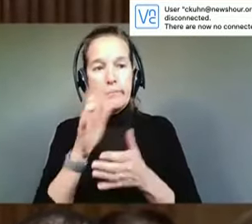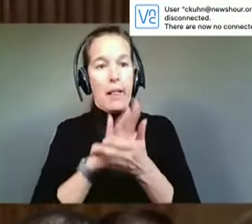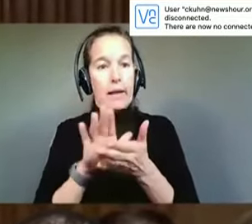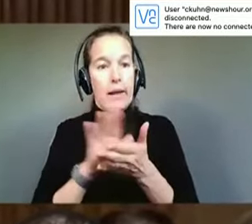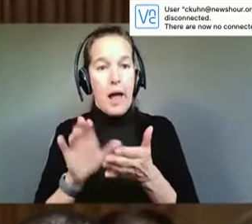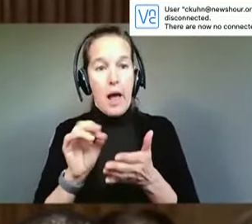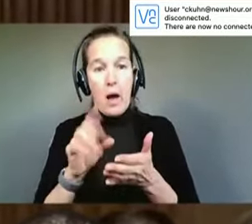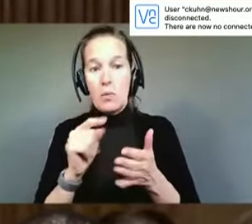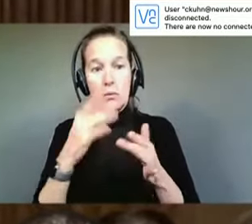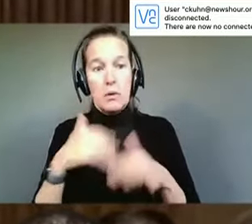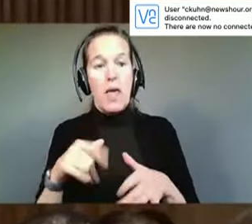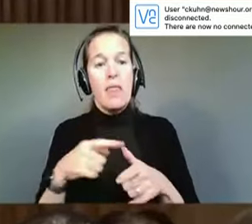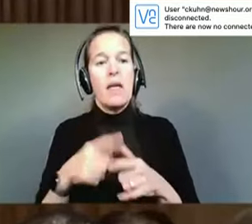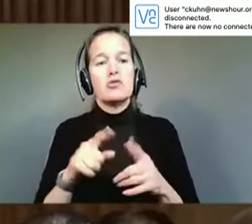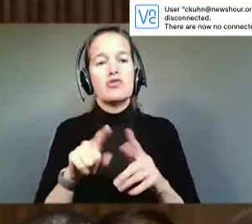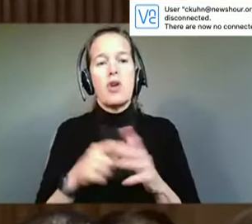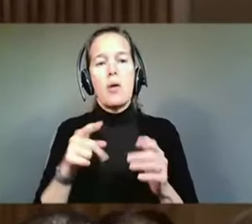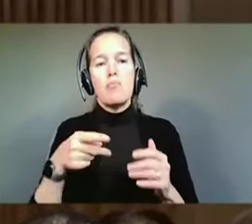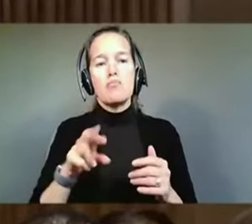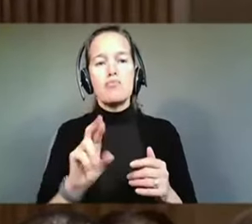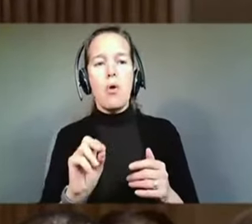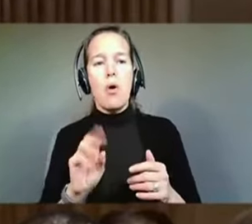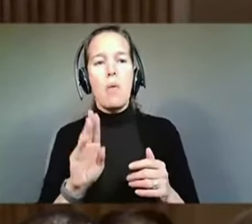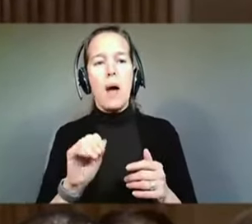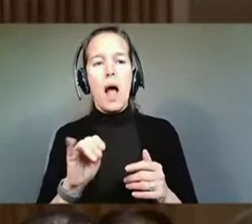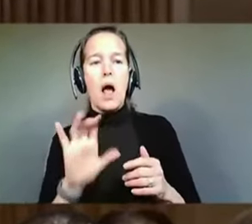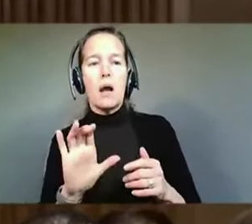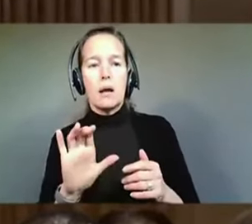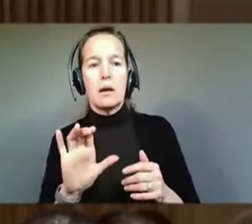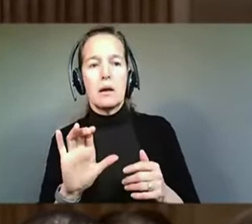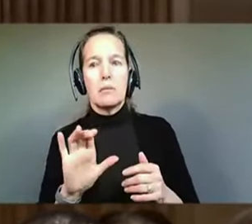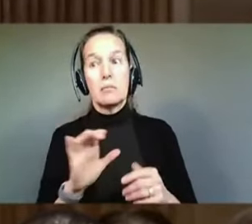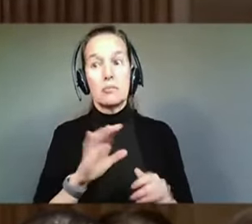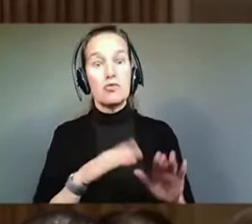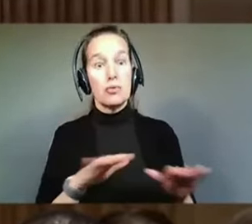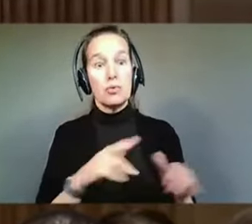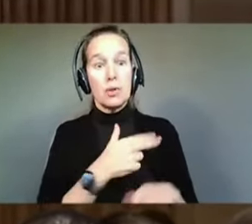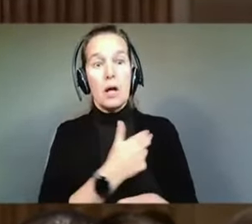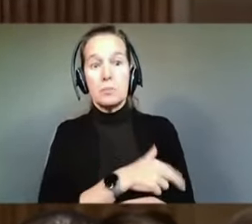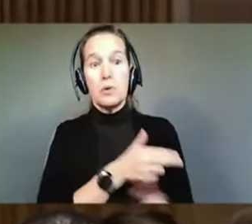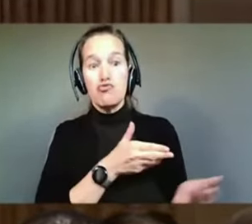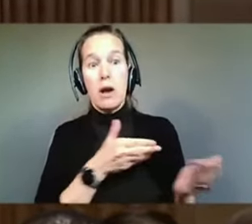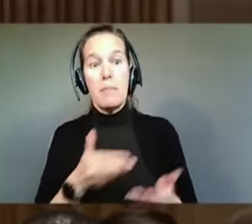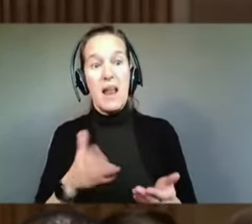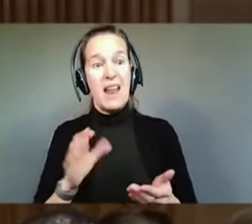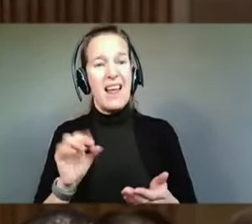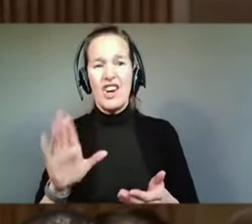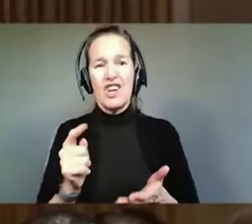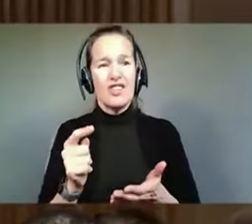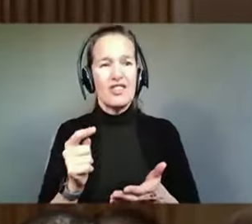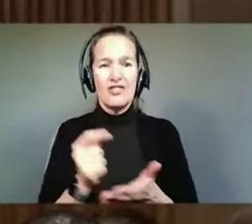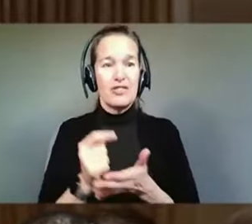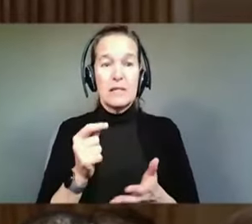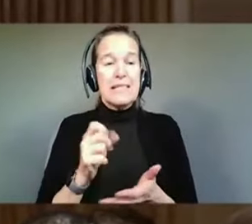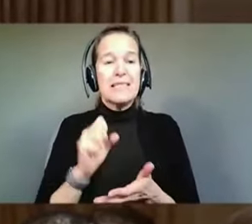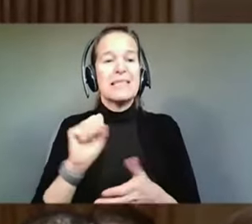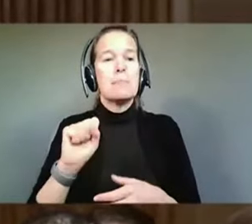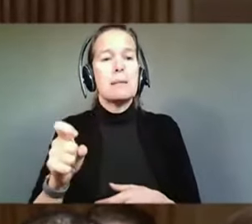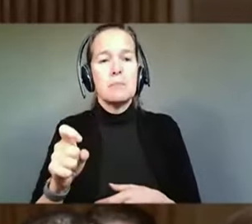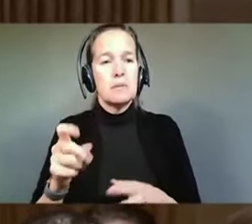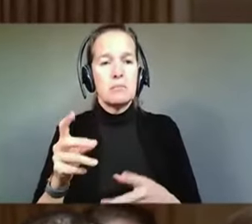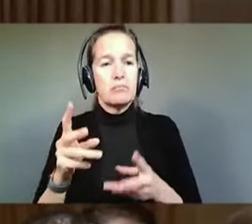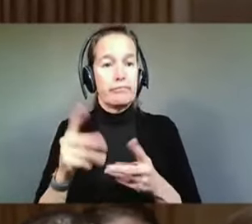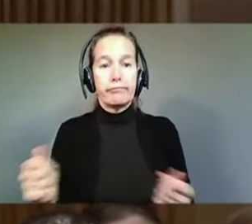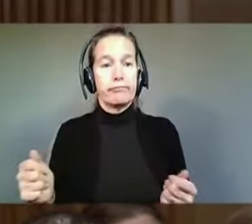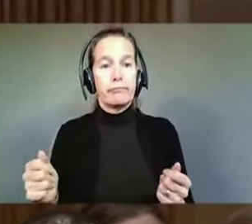and prebiotic that Children's recommended. And those symptoms almost completely went away. Really? Yes. That's great. And that was not